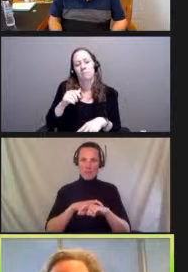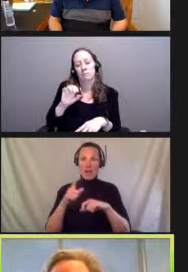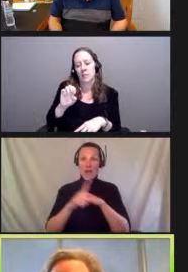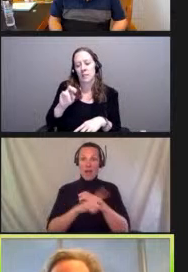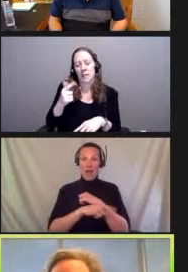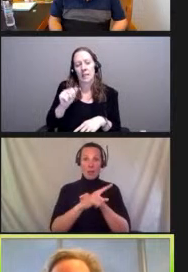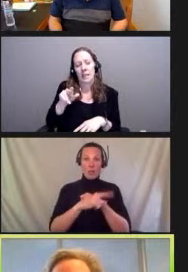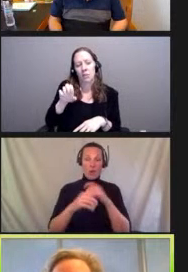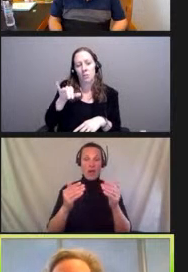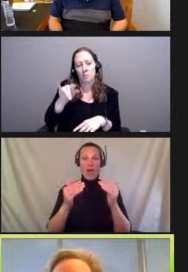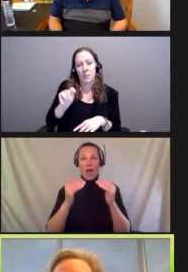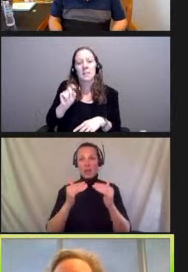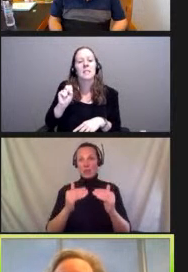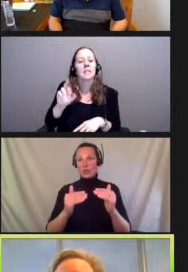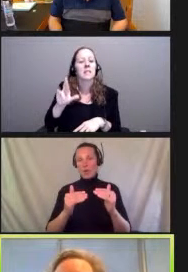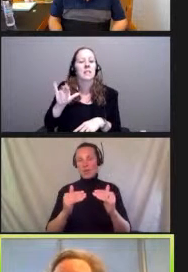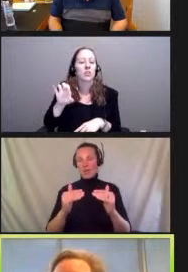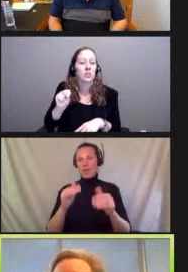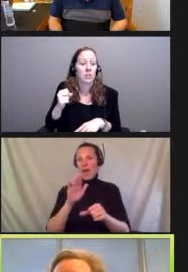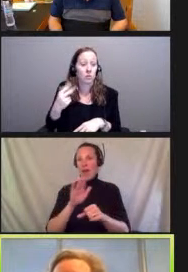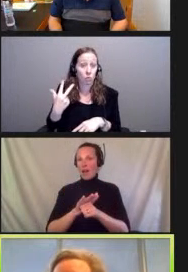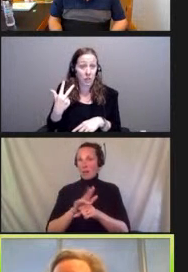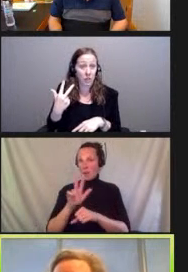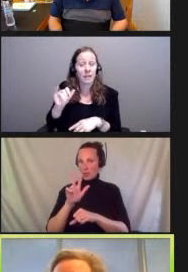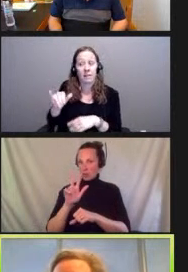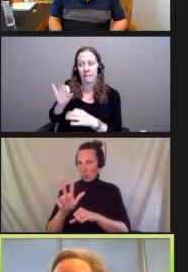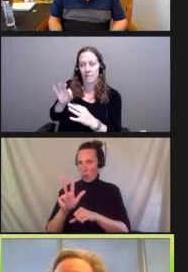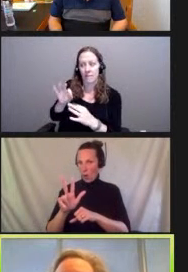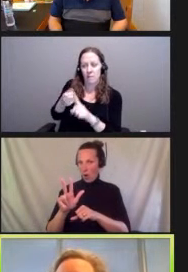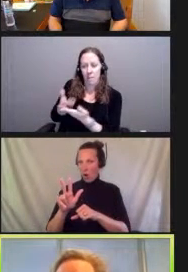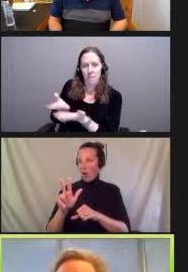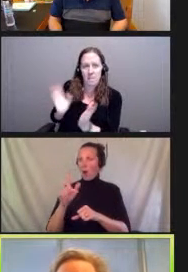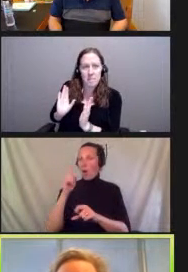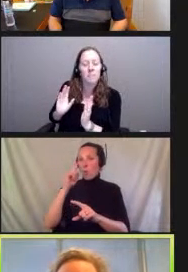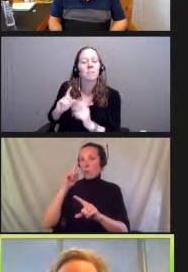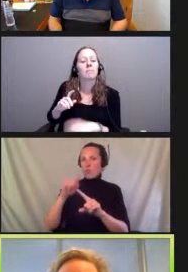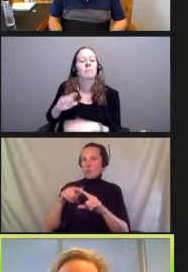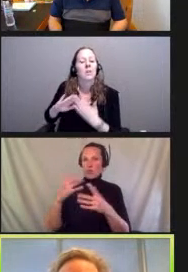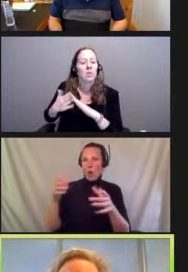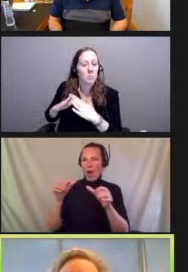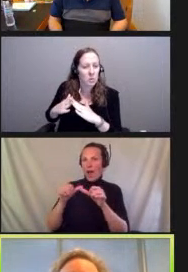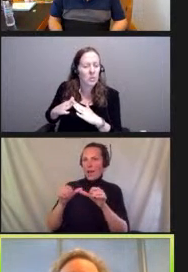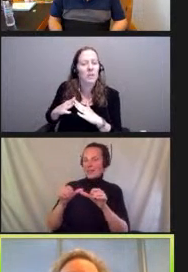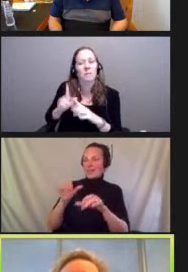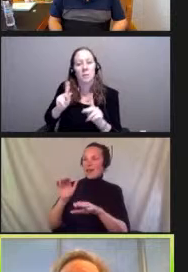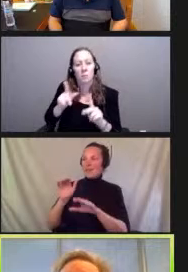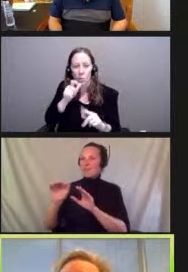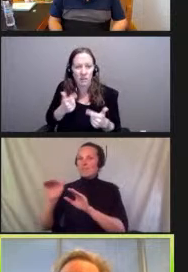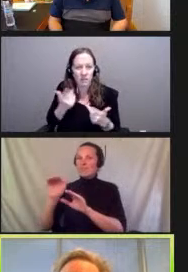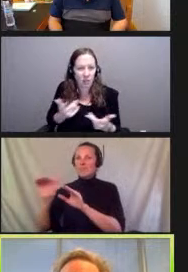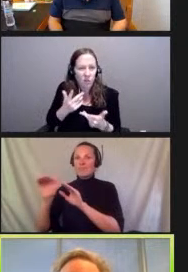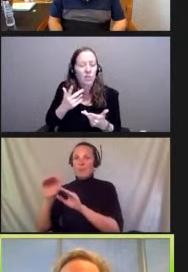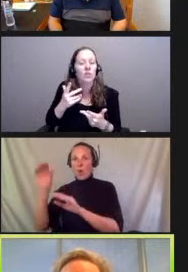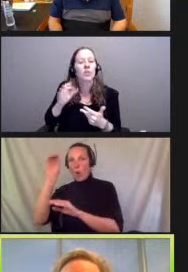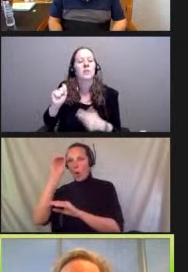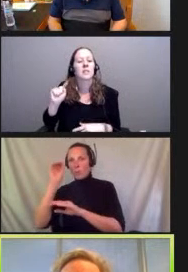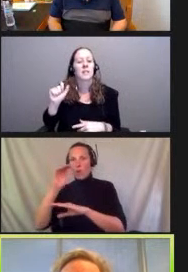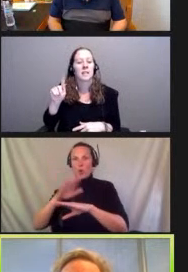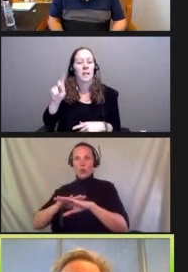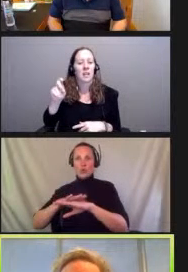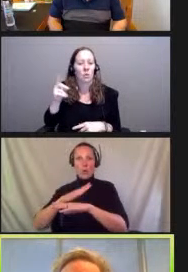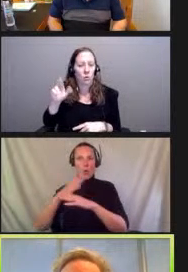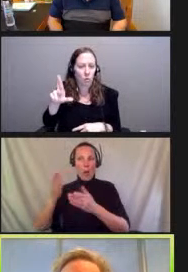feedback from residents and stakeholders on the proposed draft waste plan and implementation plan. Council will consider the final